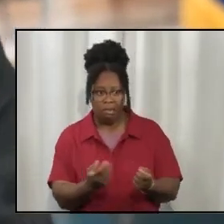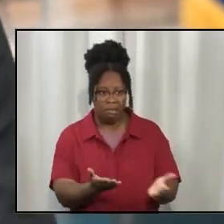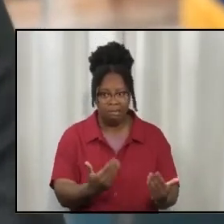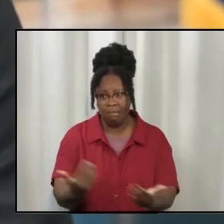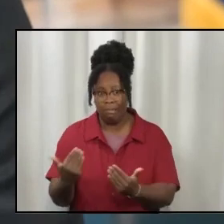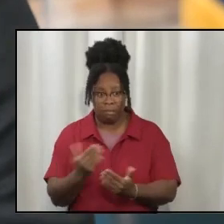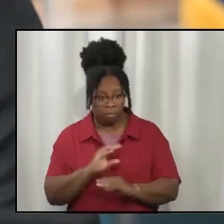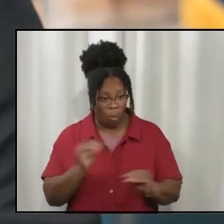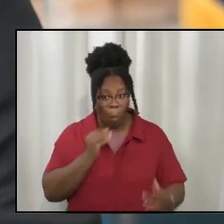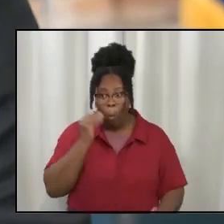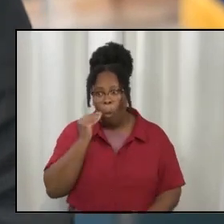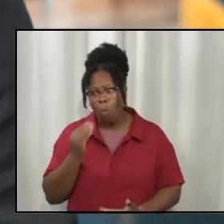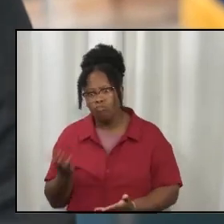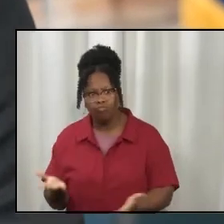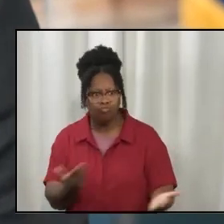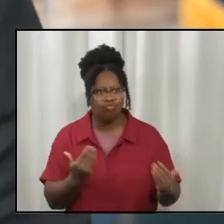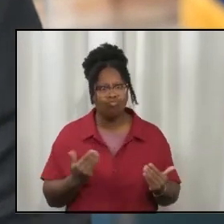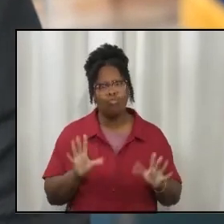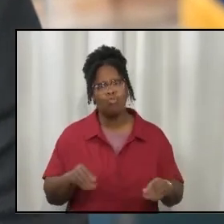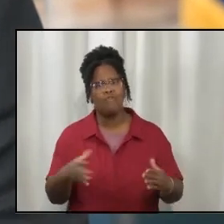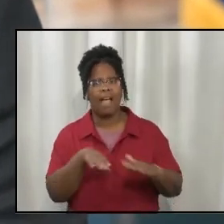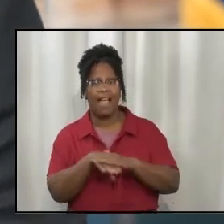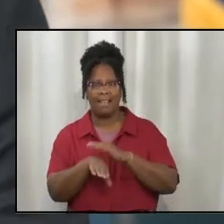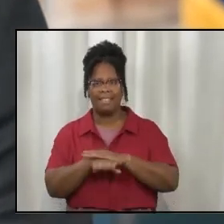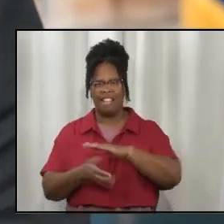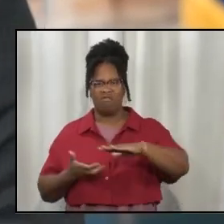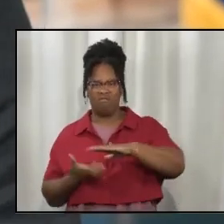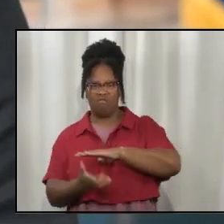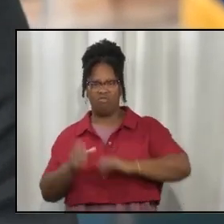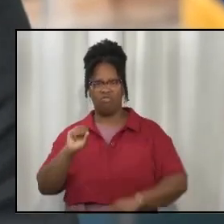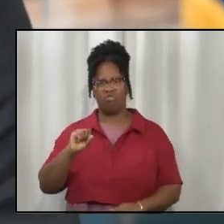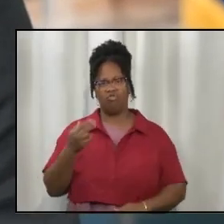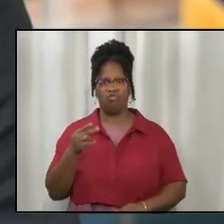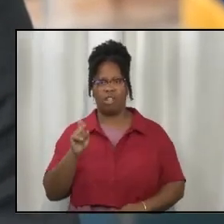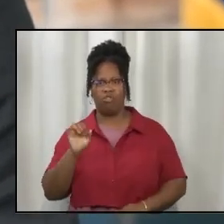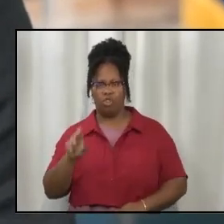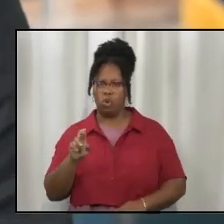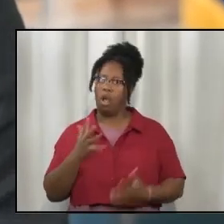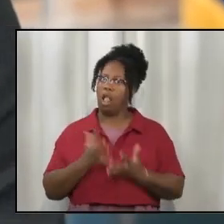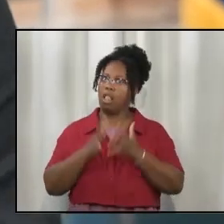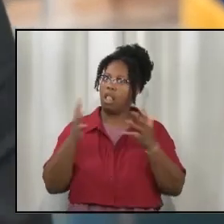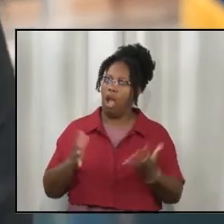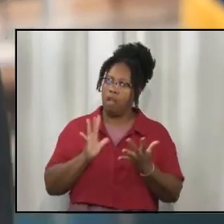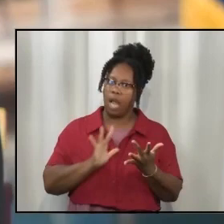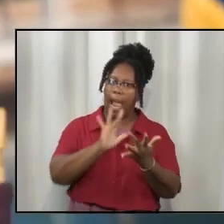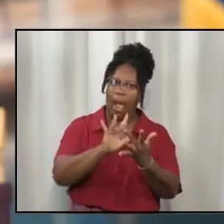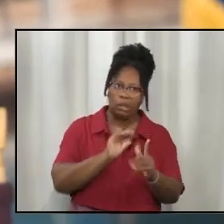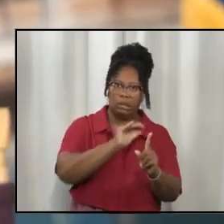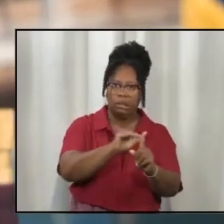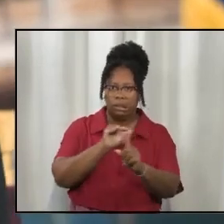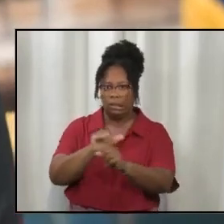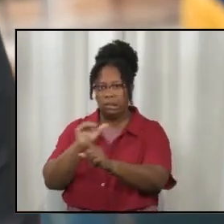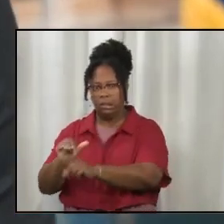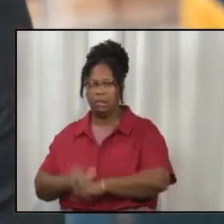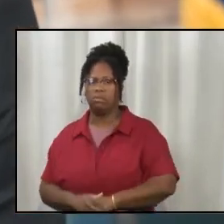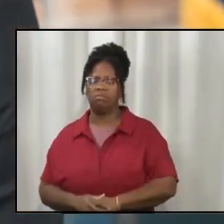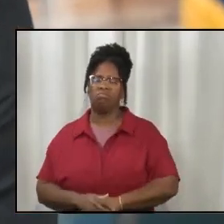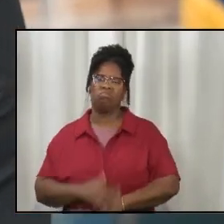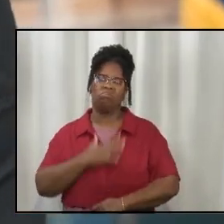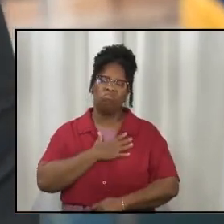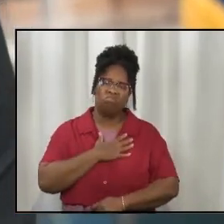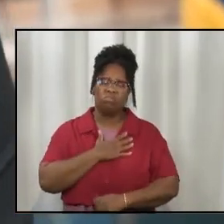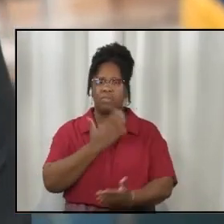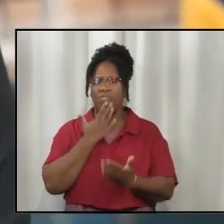experiencing homelessness access to shelter. And so we did a lot of outreach there. I want to offer a heartfelt thanks to everyone who